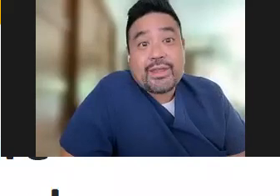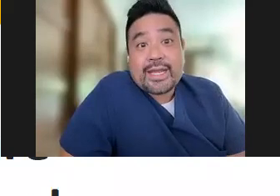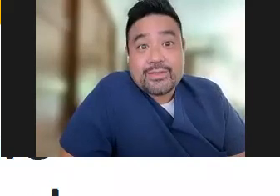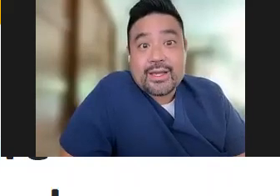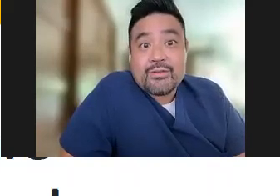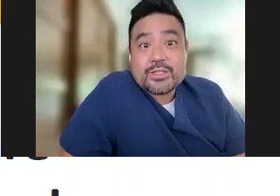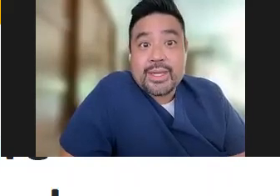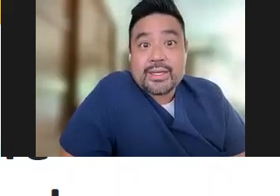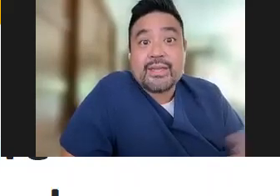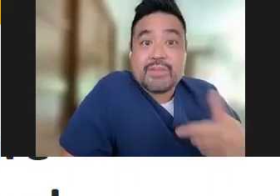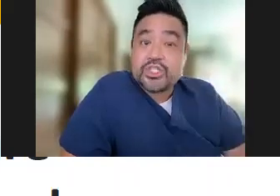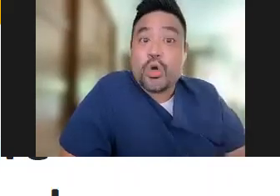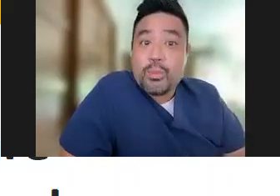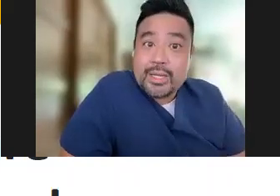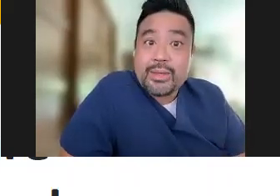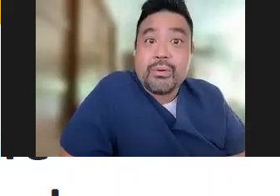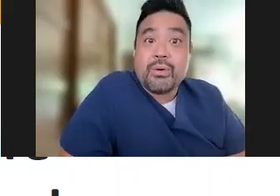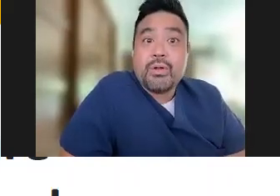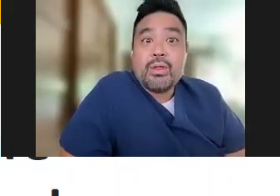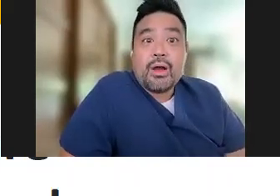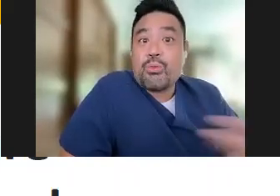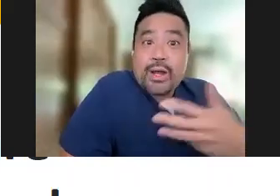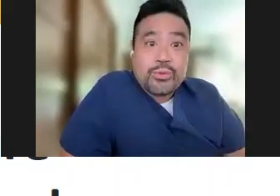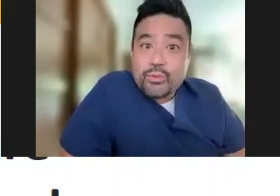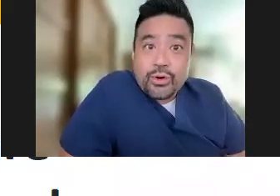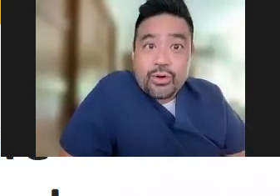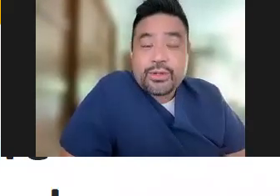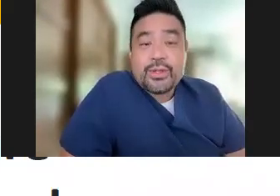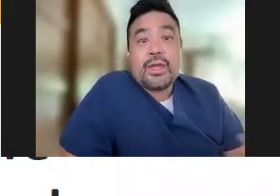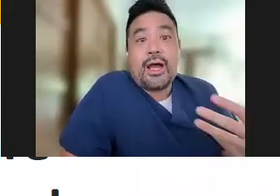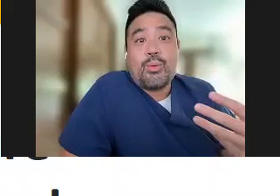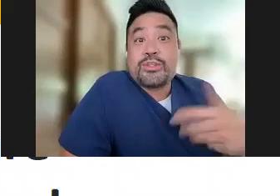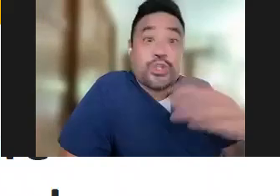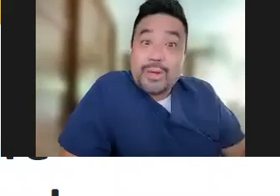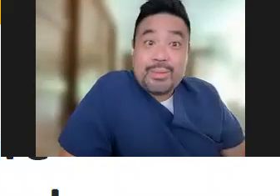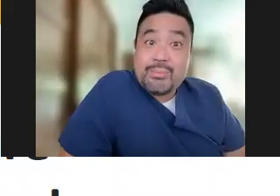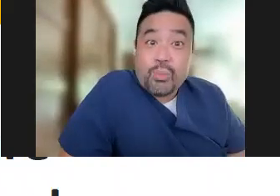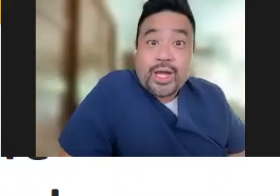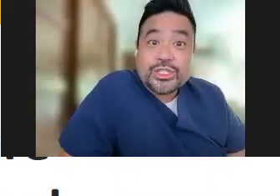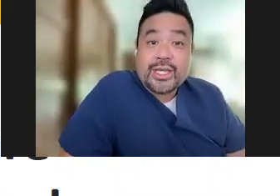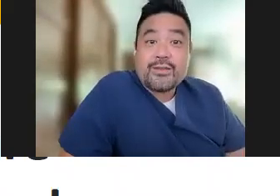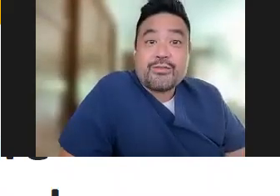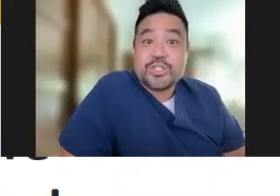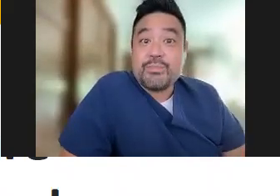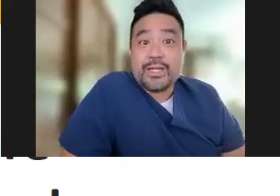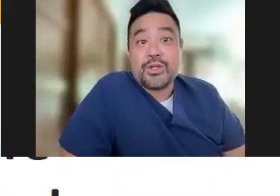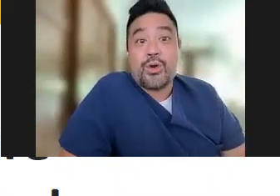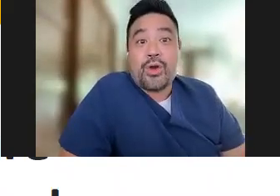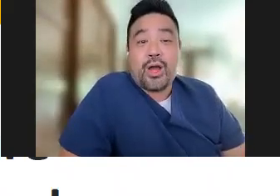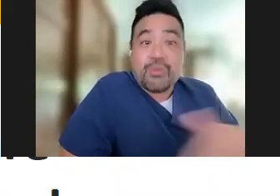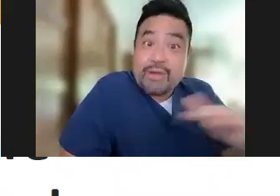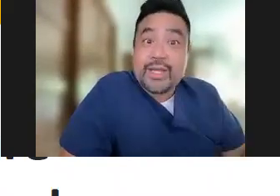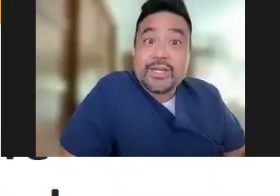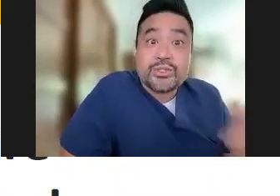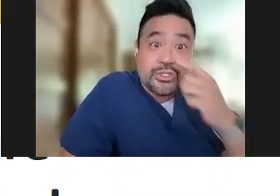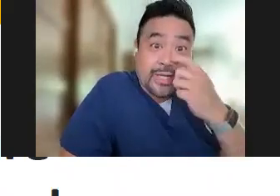ever that I can think of that's been given to so many people around the world with so many people watching for something to go